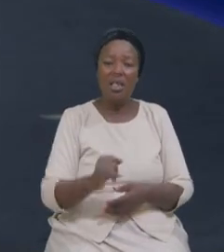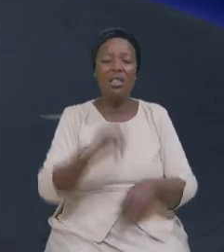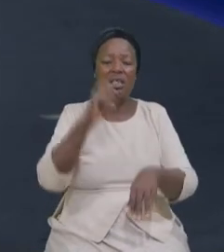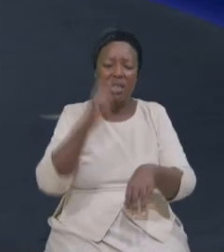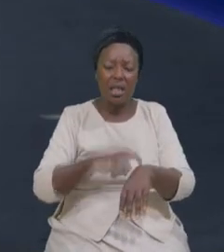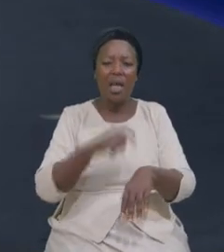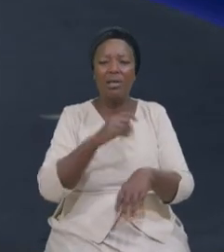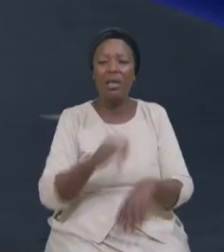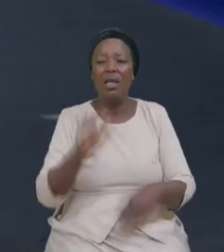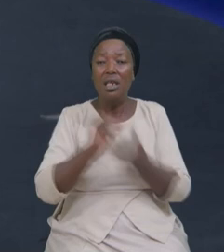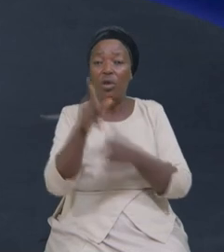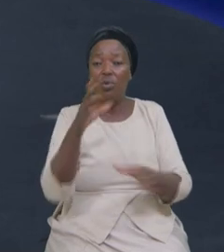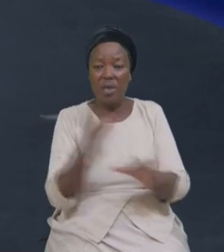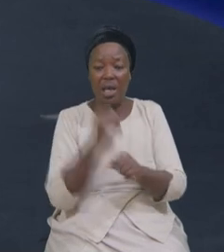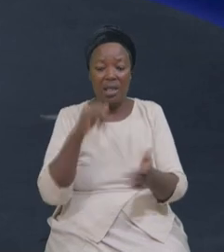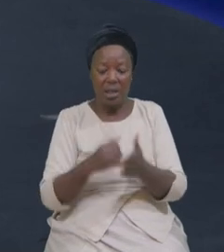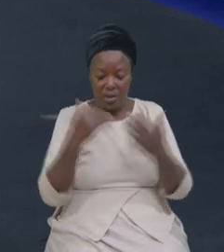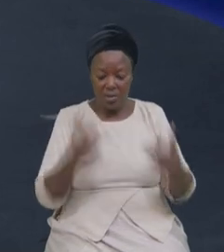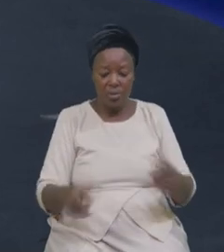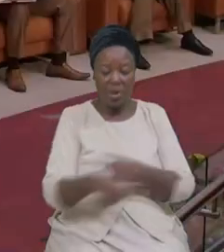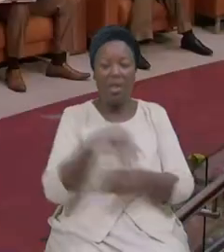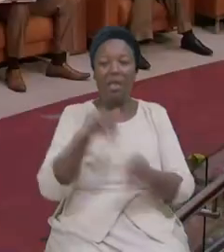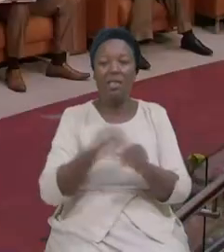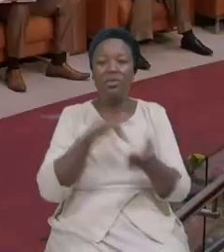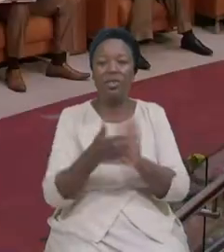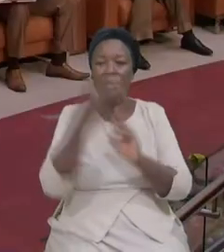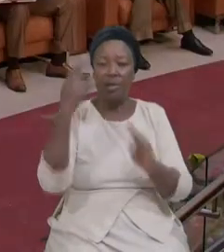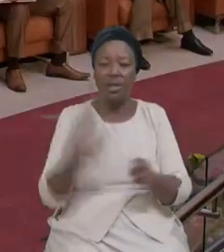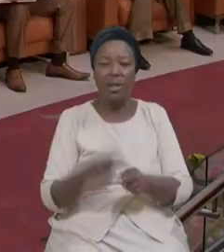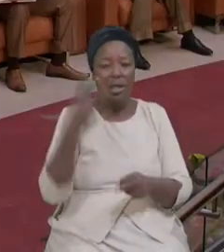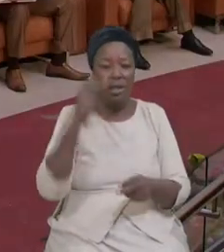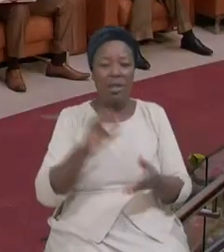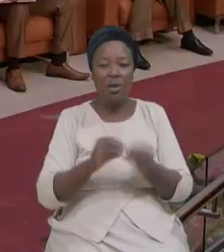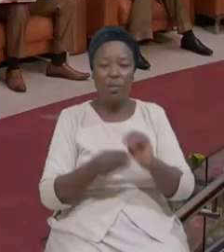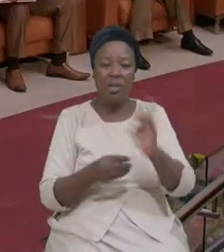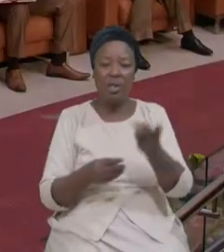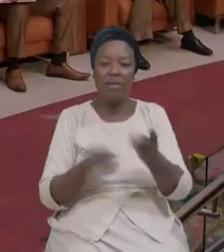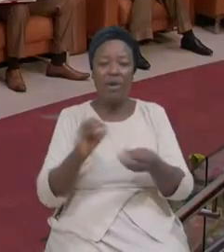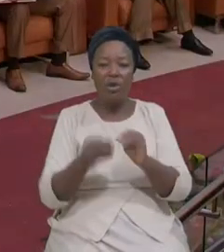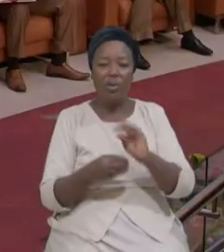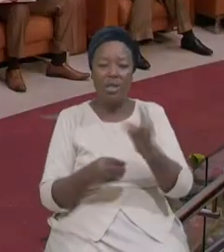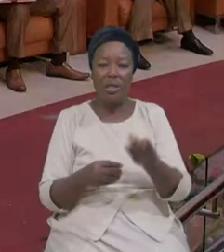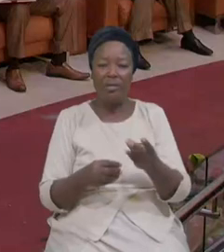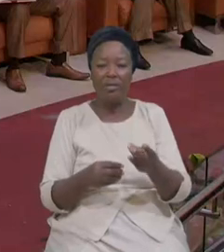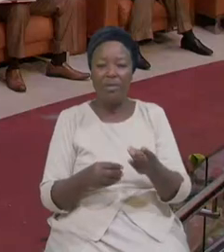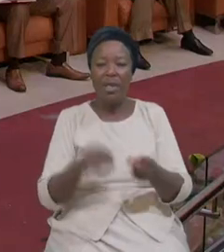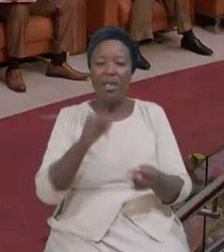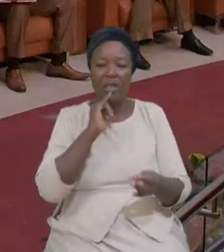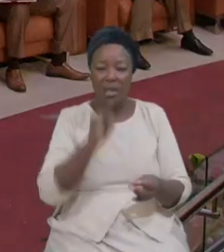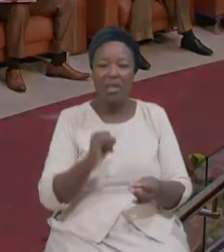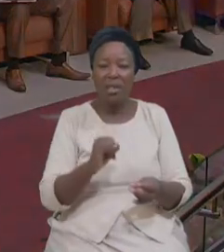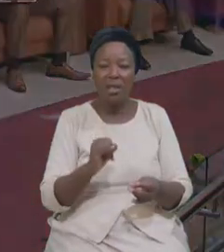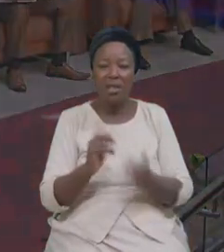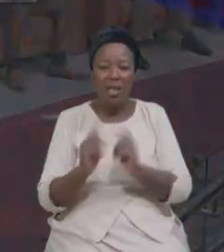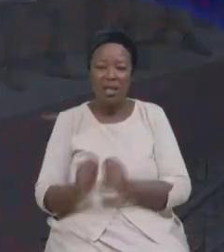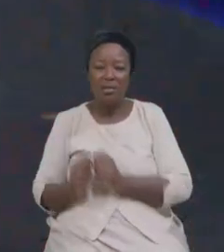timely. You get it today in Jesus' name. Look at number 7 here. Number 7 is